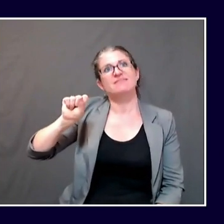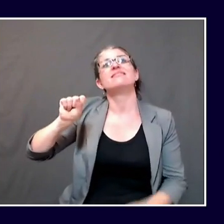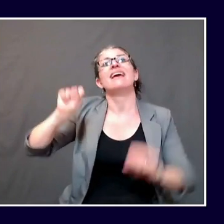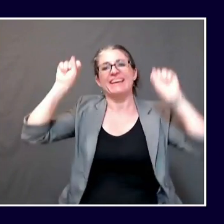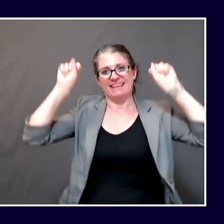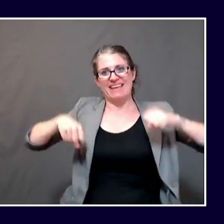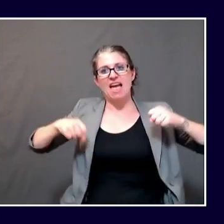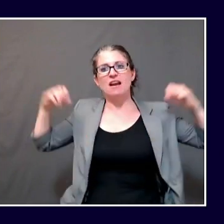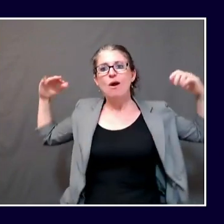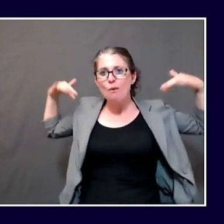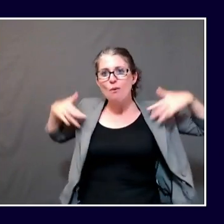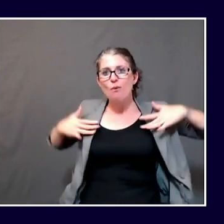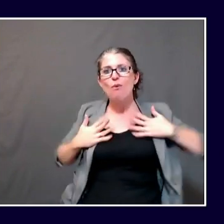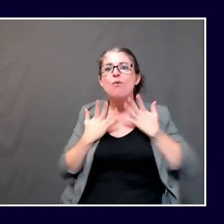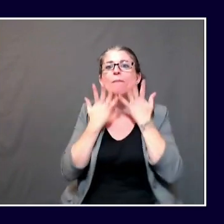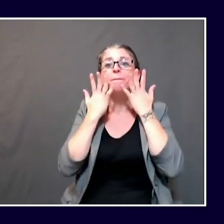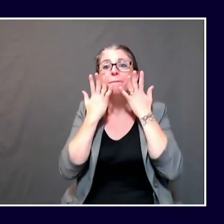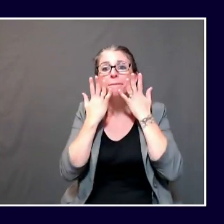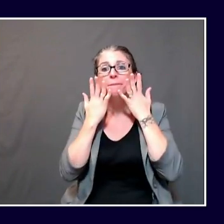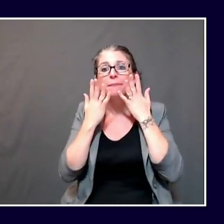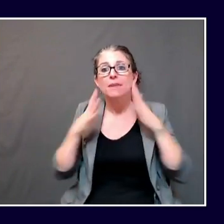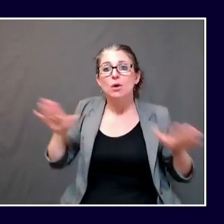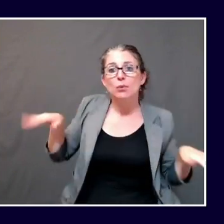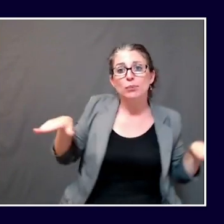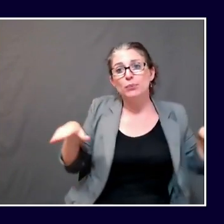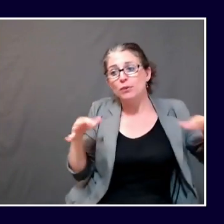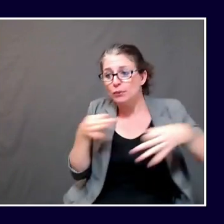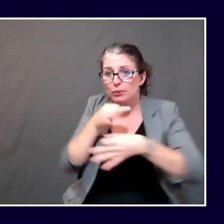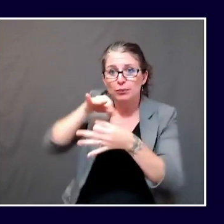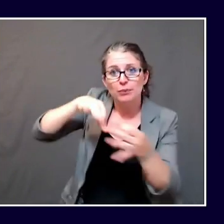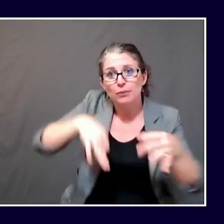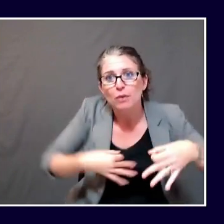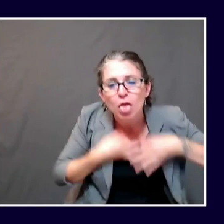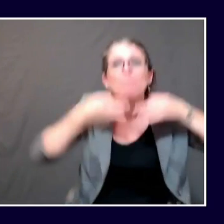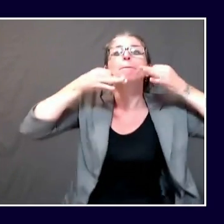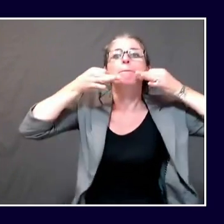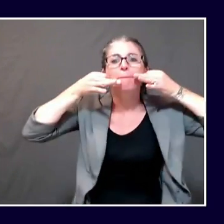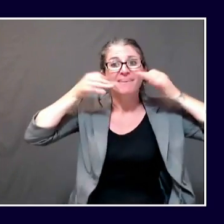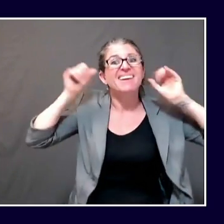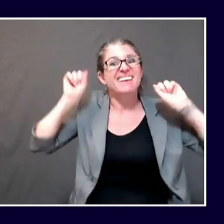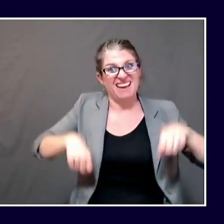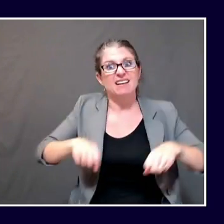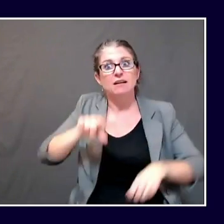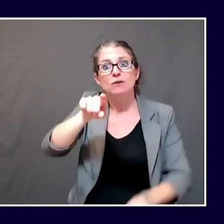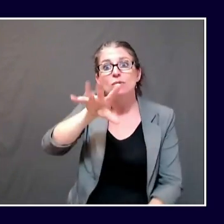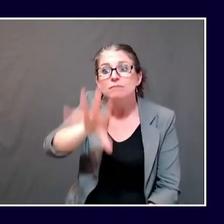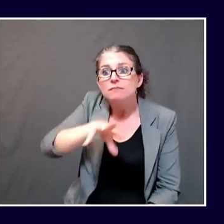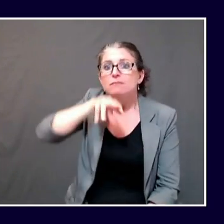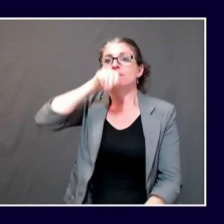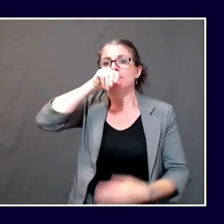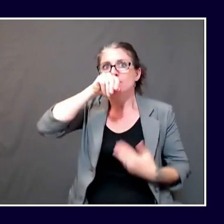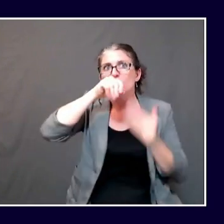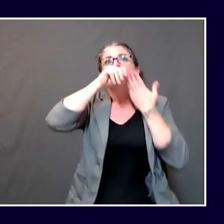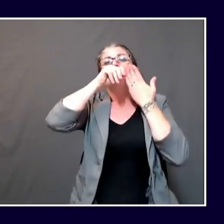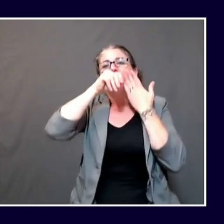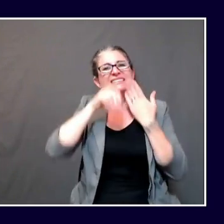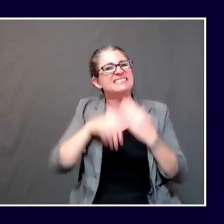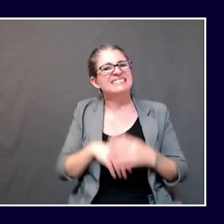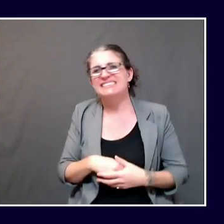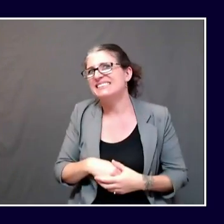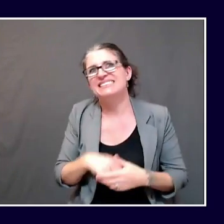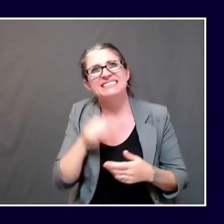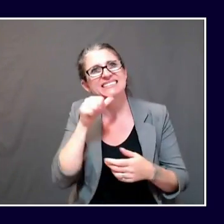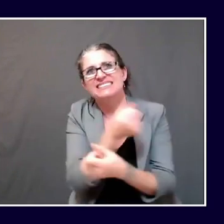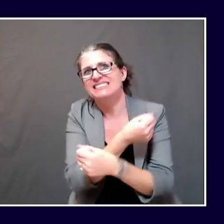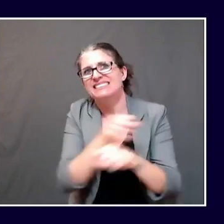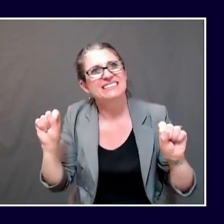shield is something, but it is a distant second. Okay, great. And you've mentioned